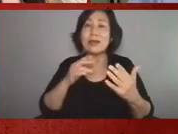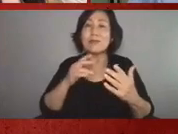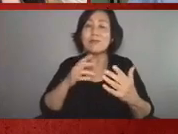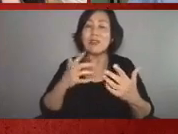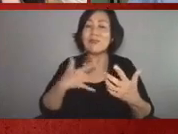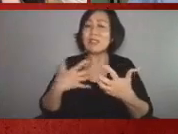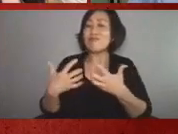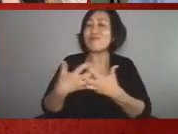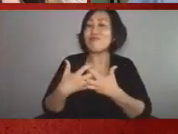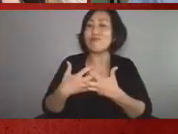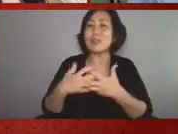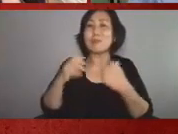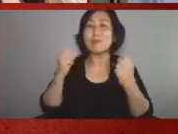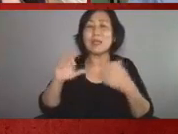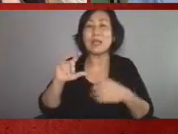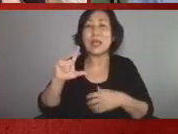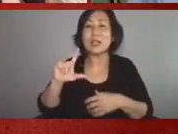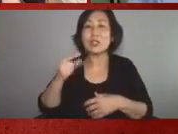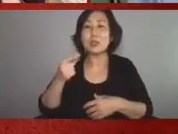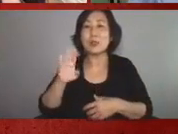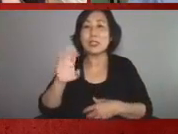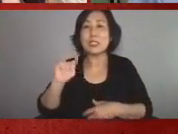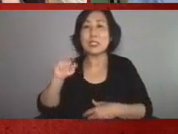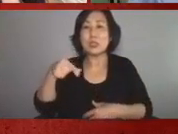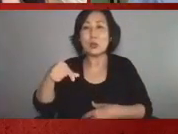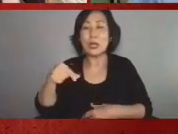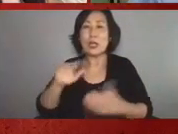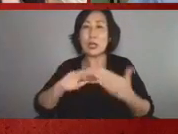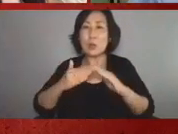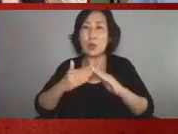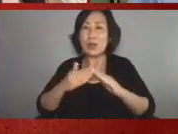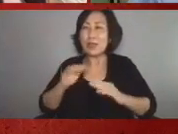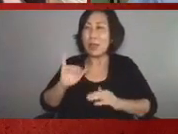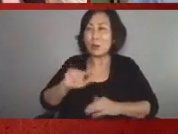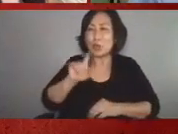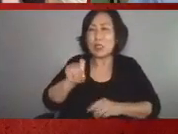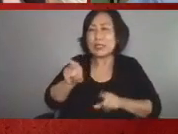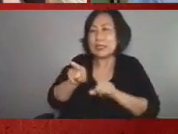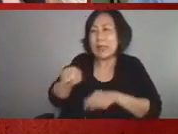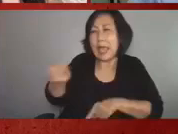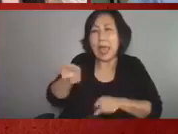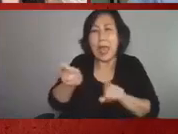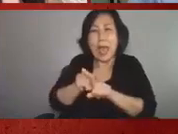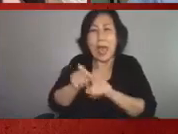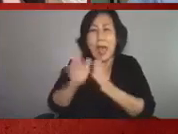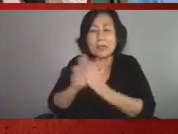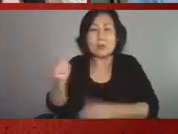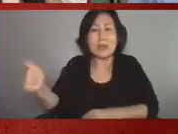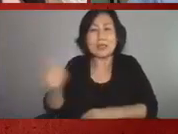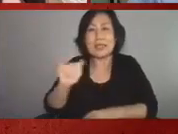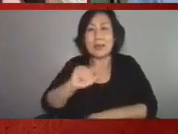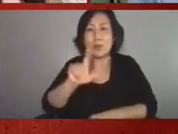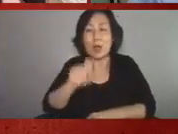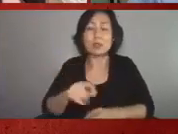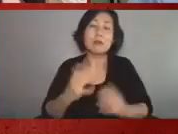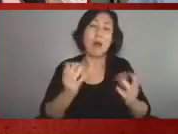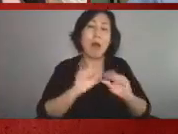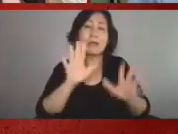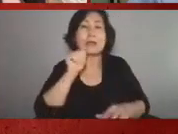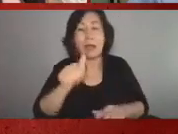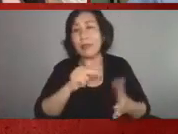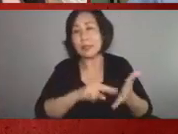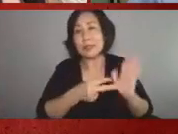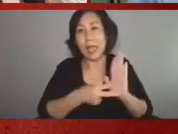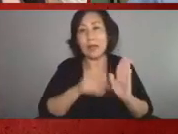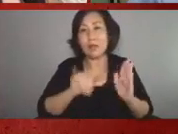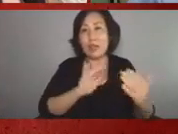the LGBTQ community also asks themselves. I mean, that's not. It's obviously not the intent